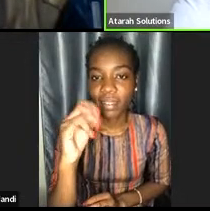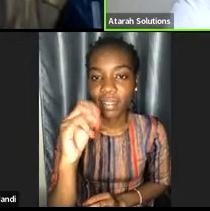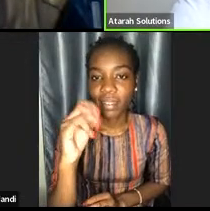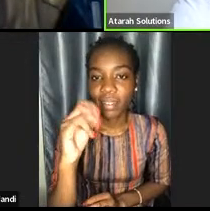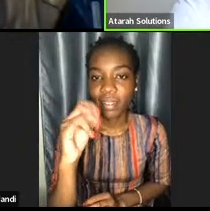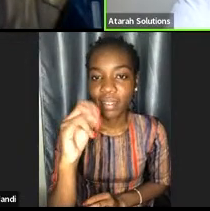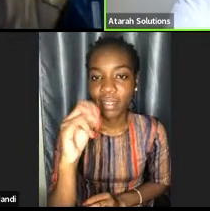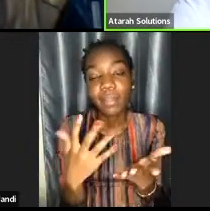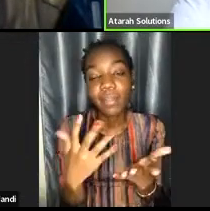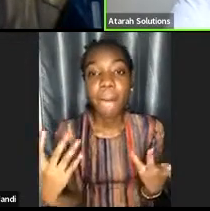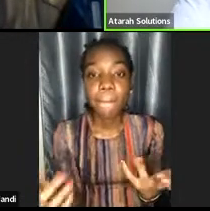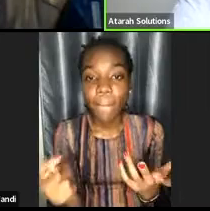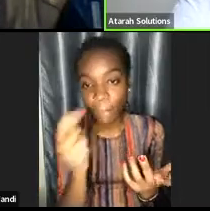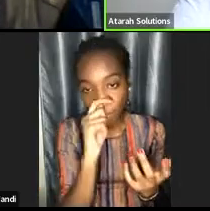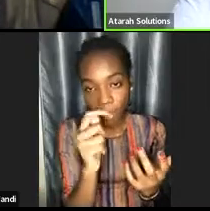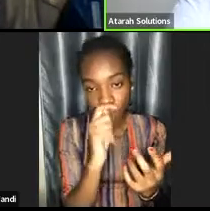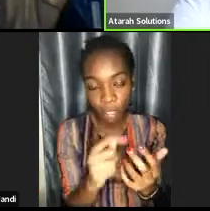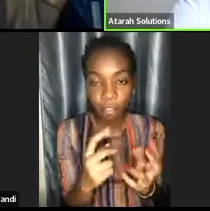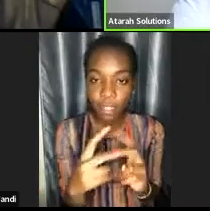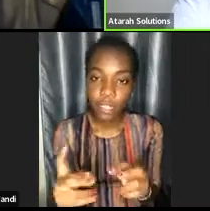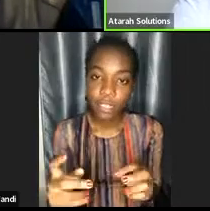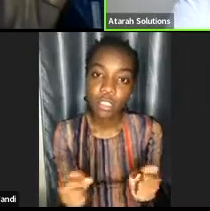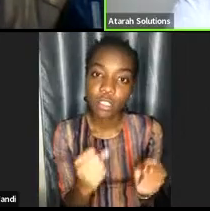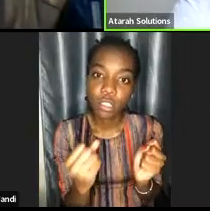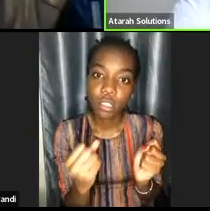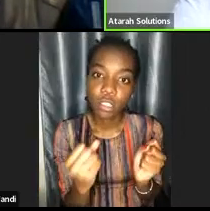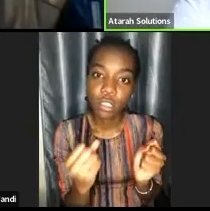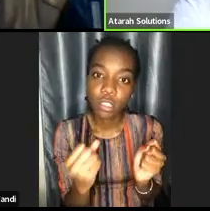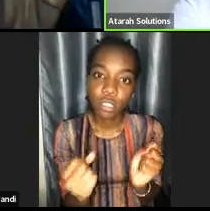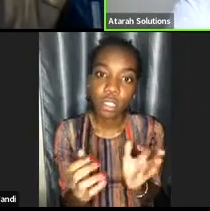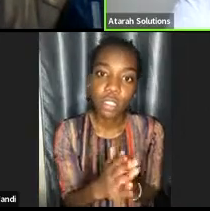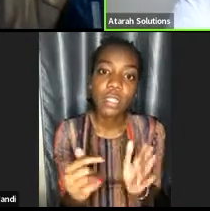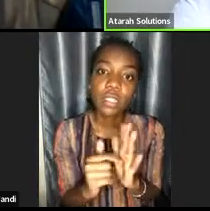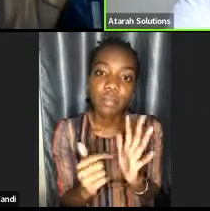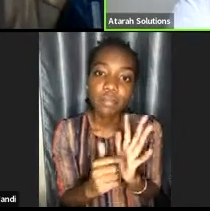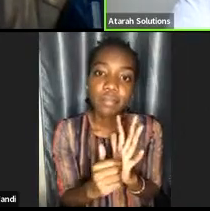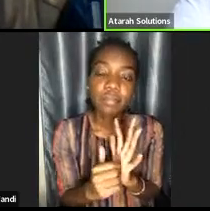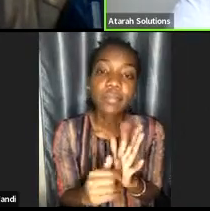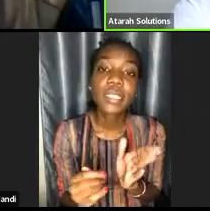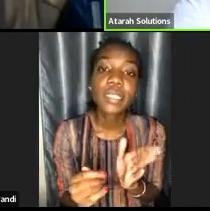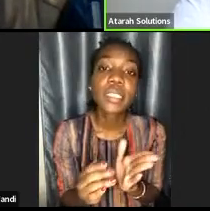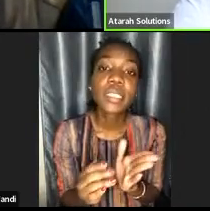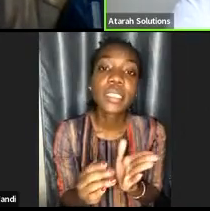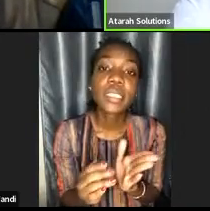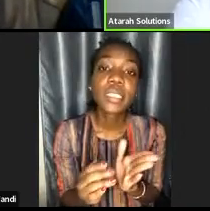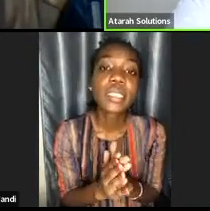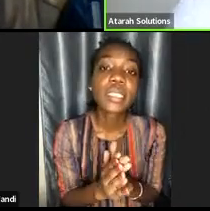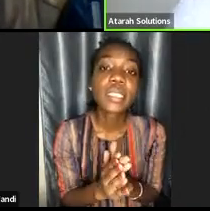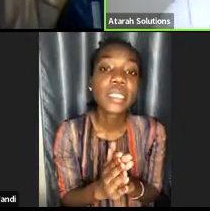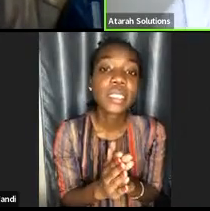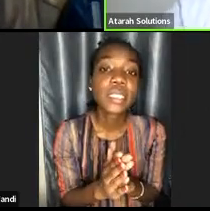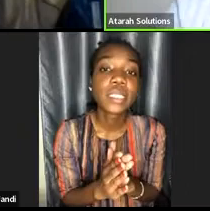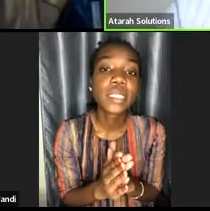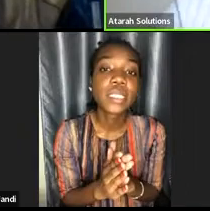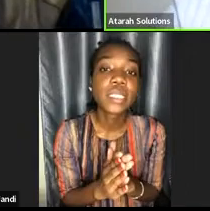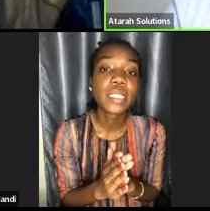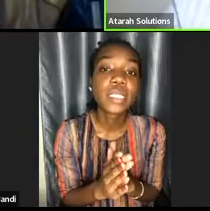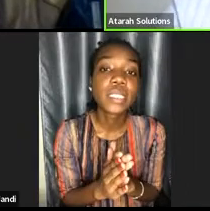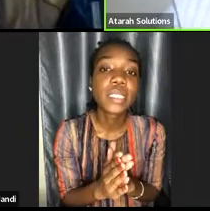vibrant commission for mediation and arbitration. Yes, that is what Mr. Minor alluded to earlier.